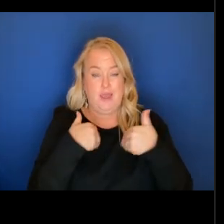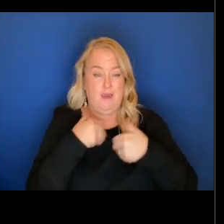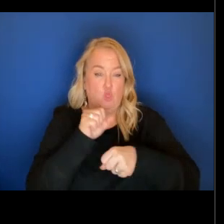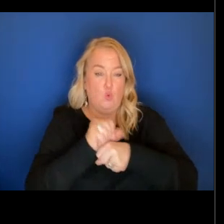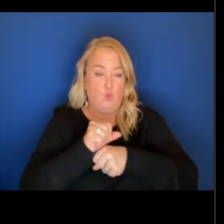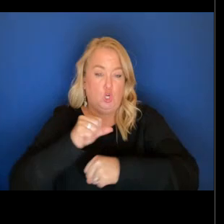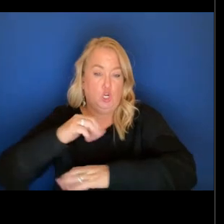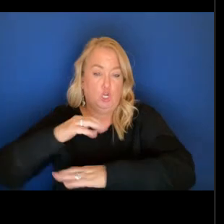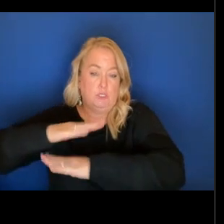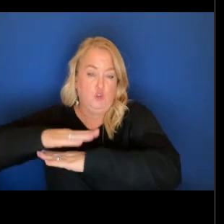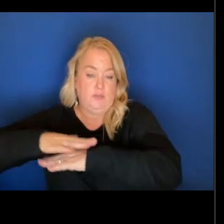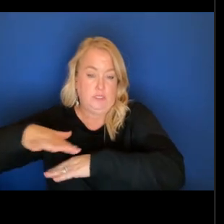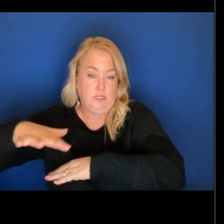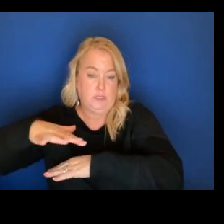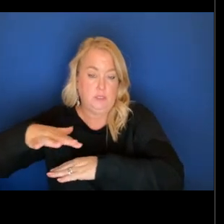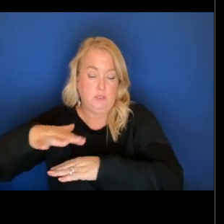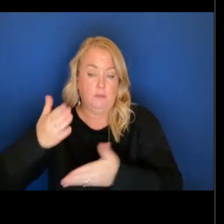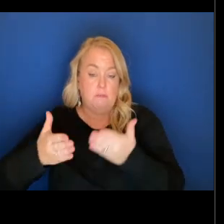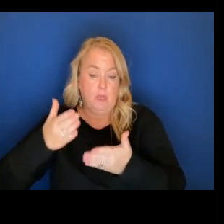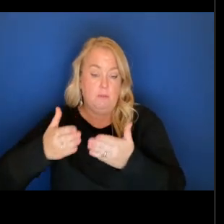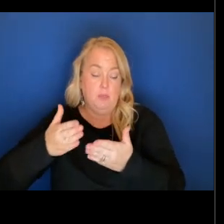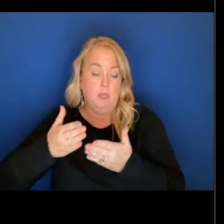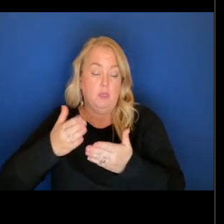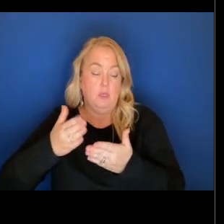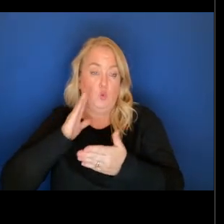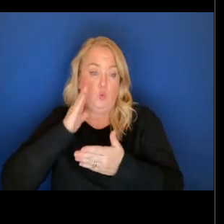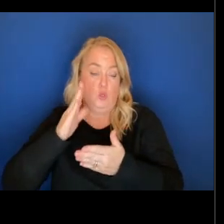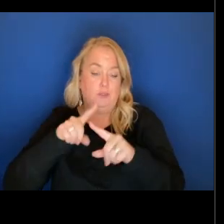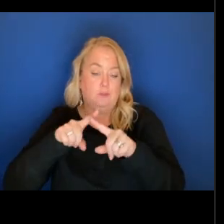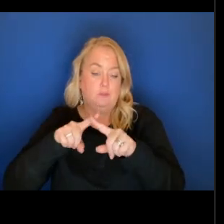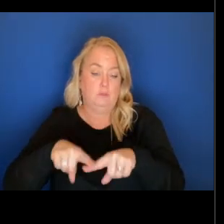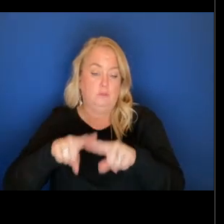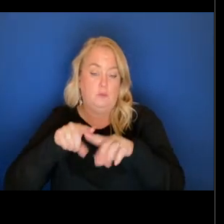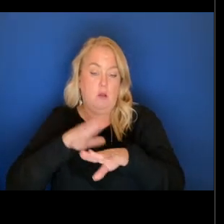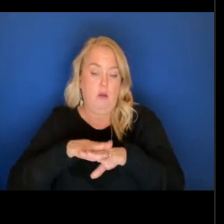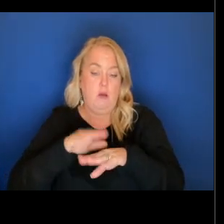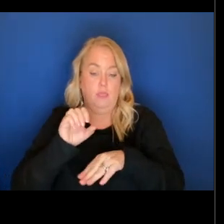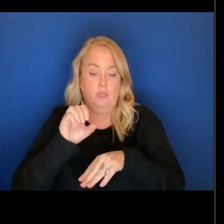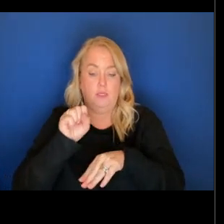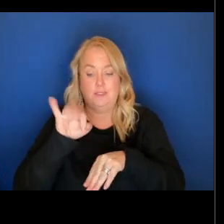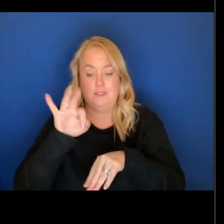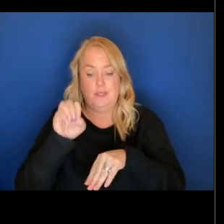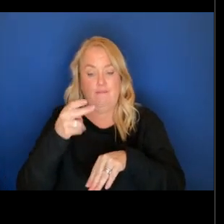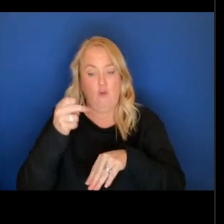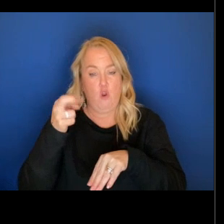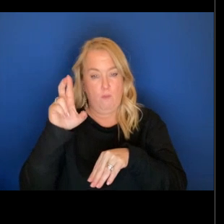surfaces, and these would be based on the safe harbor that is chosen.